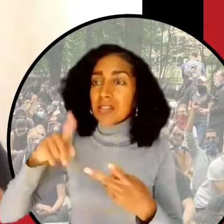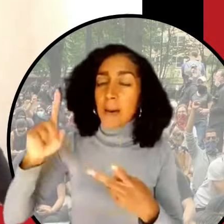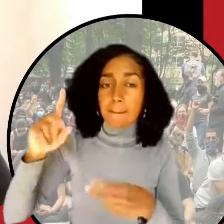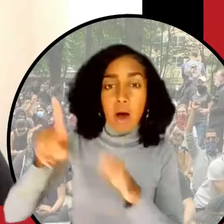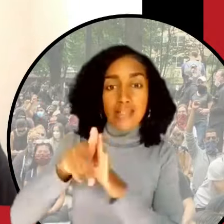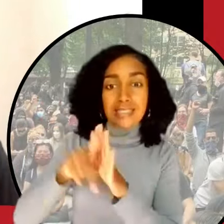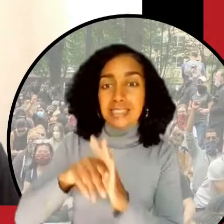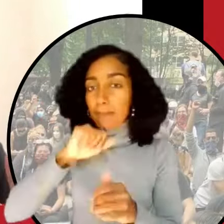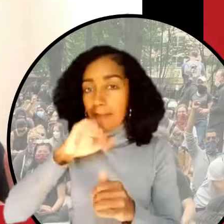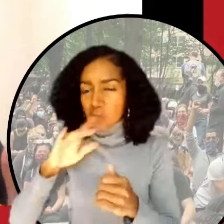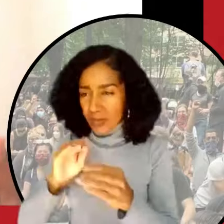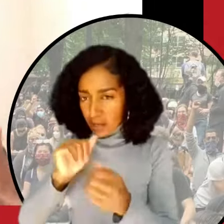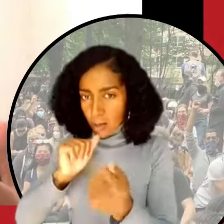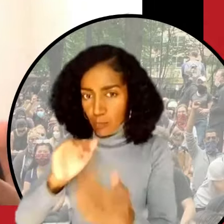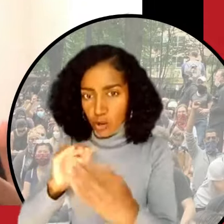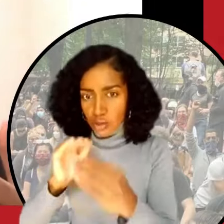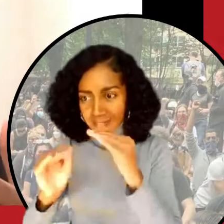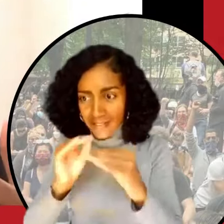for me,